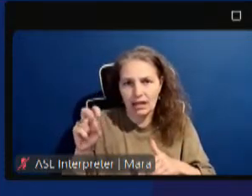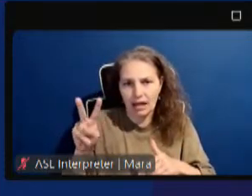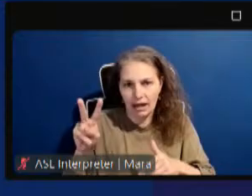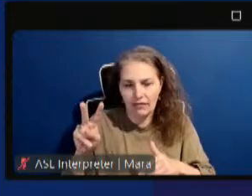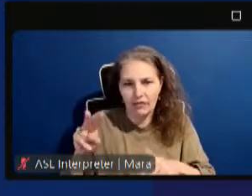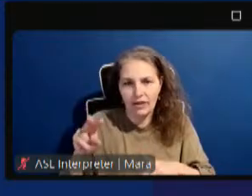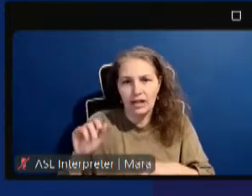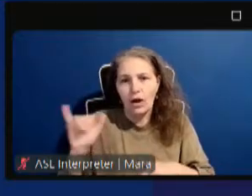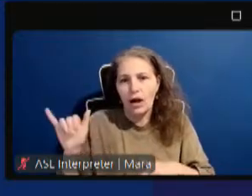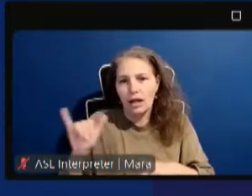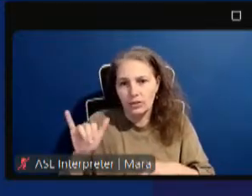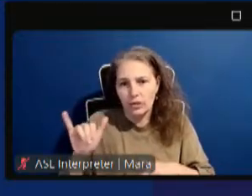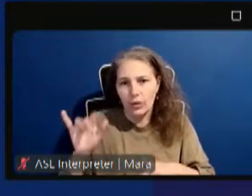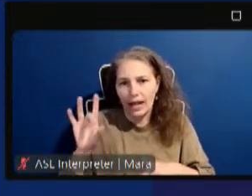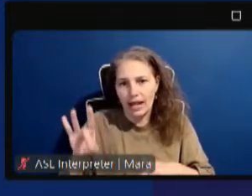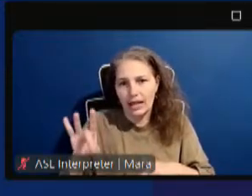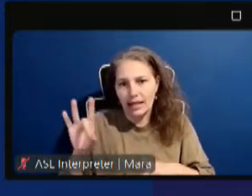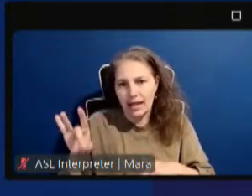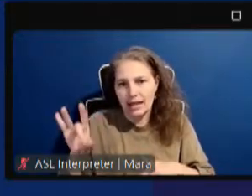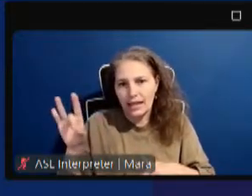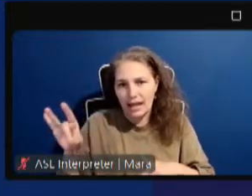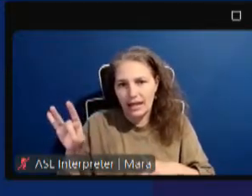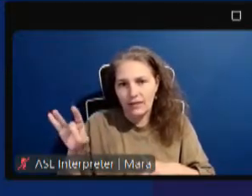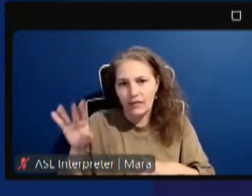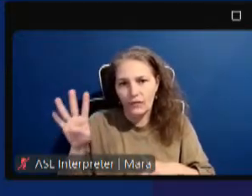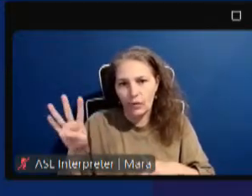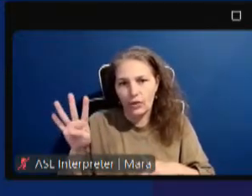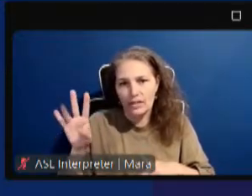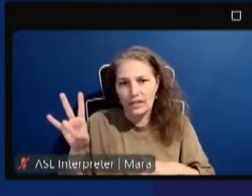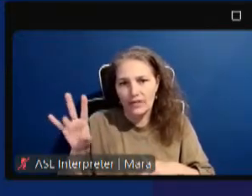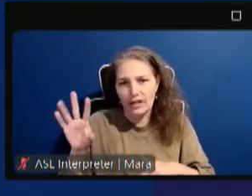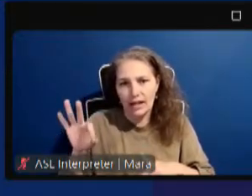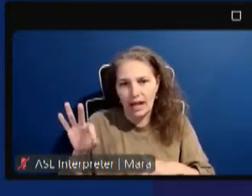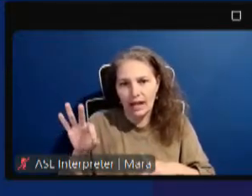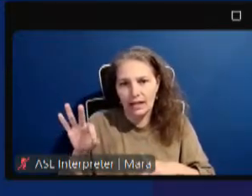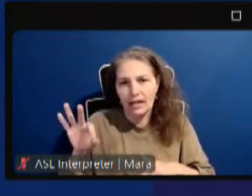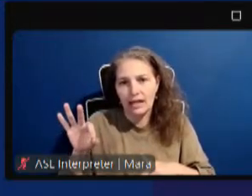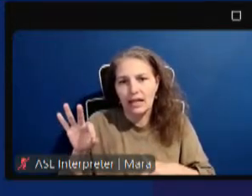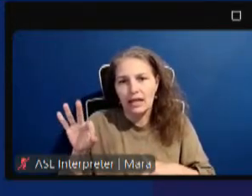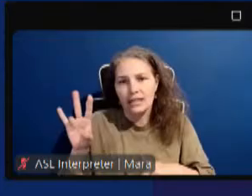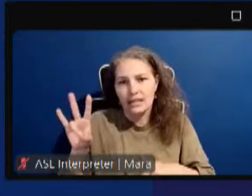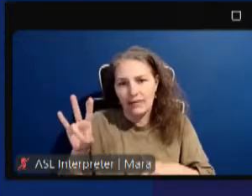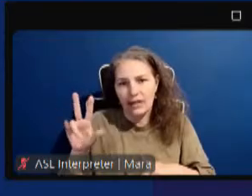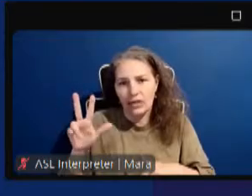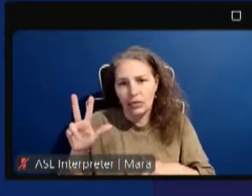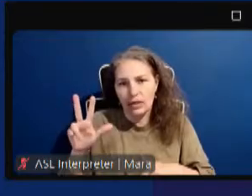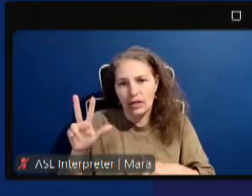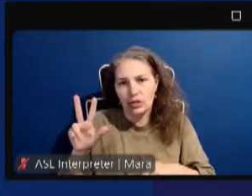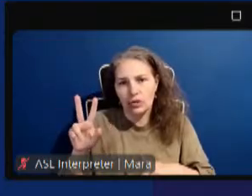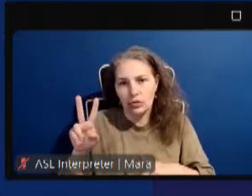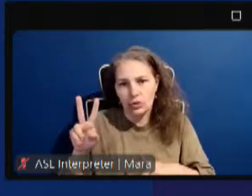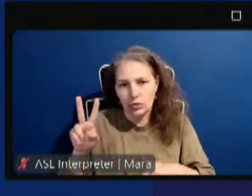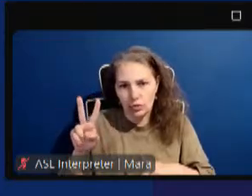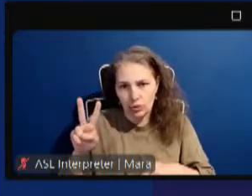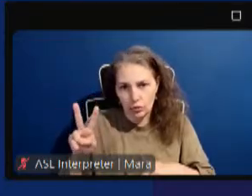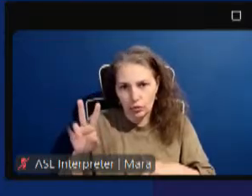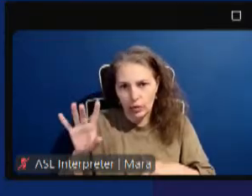888-479-7328. Again, that's